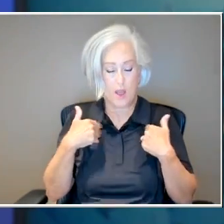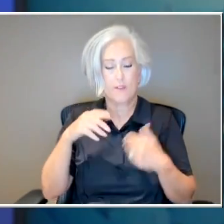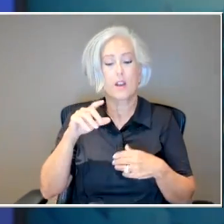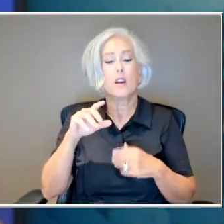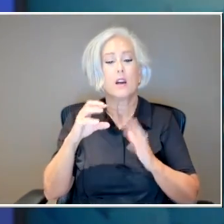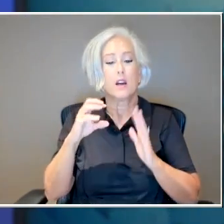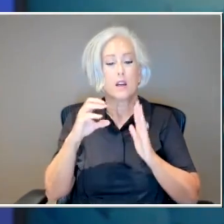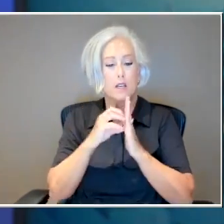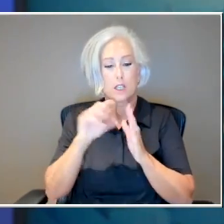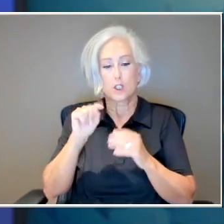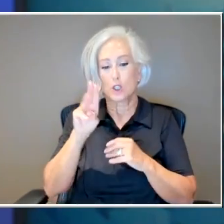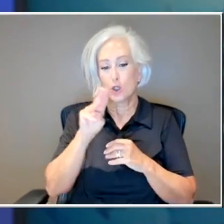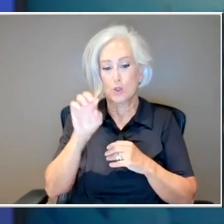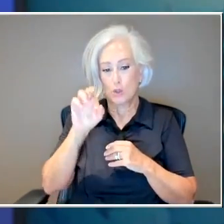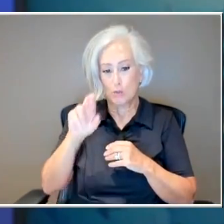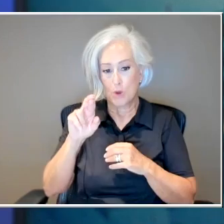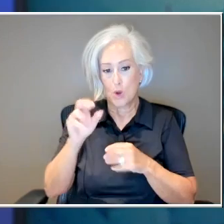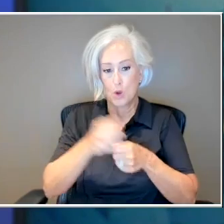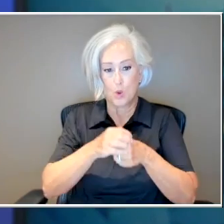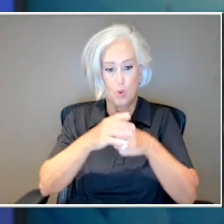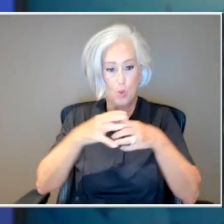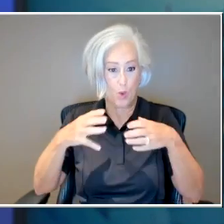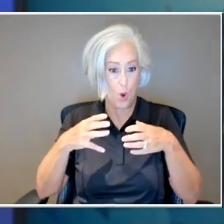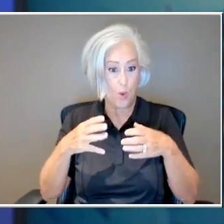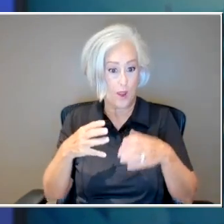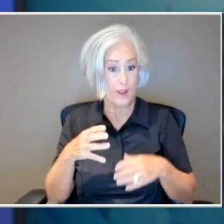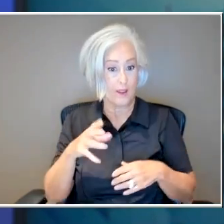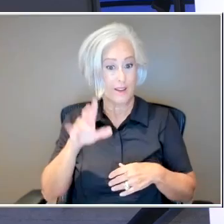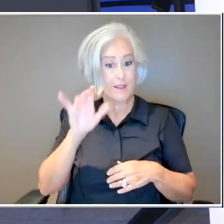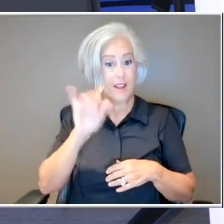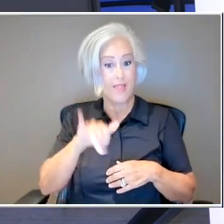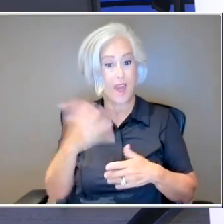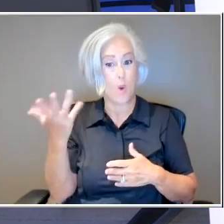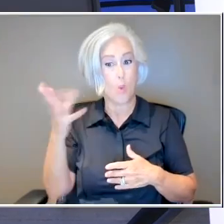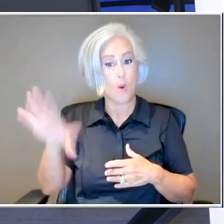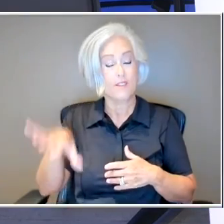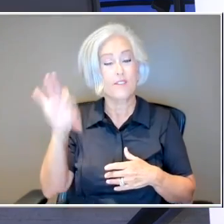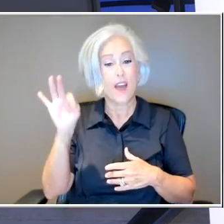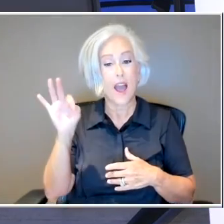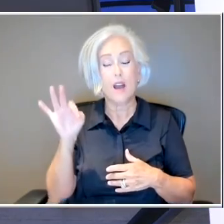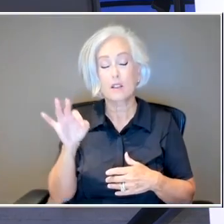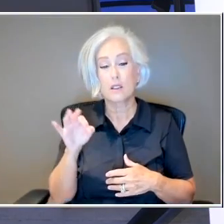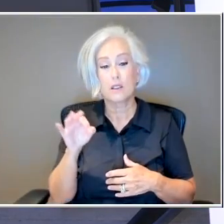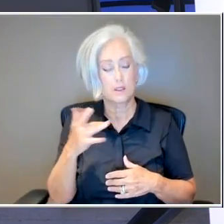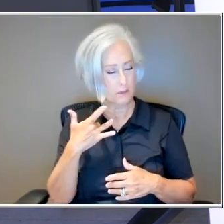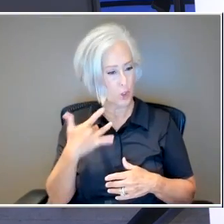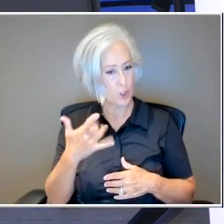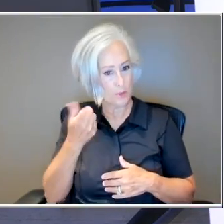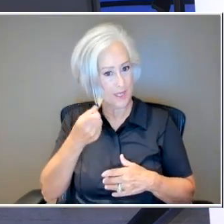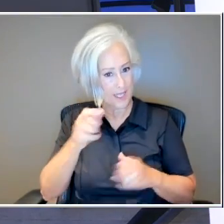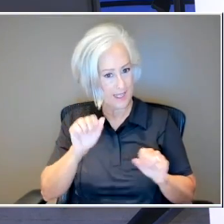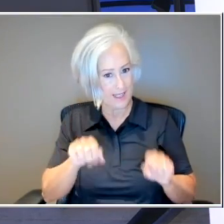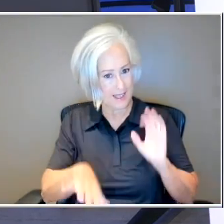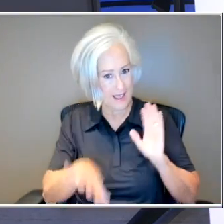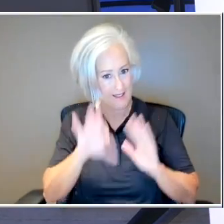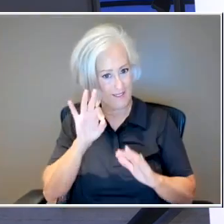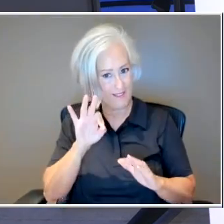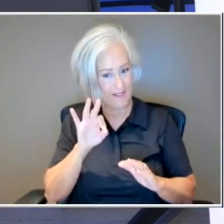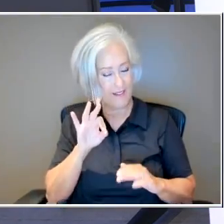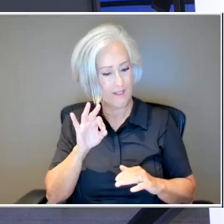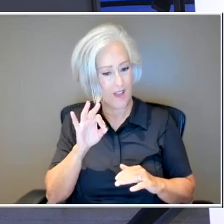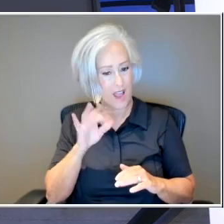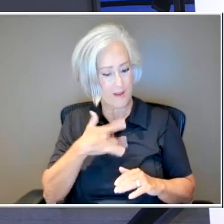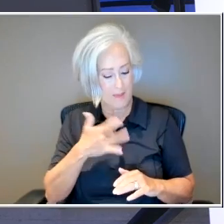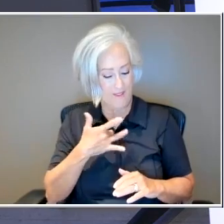is, in your case, what was found. Is that typical, though, to be able to feel it? If, you know, we tell women if you feel a